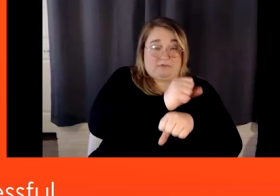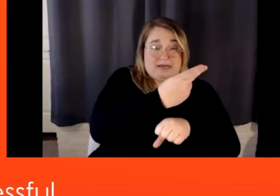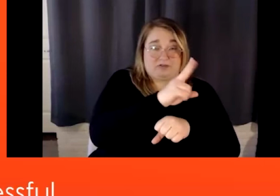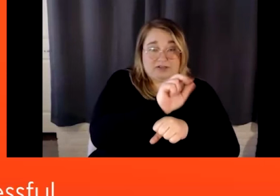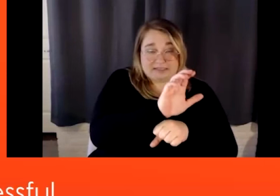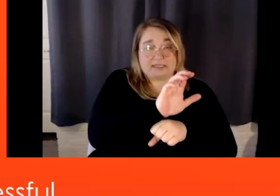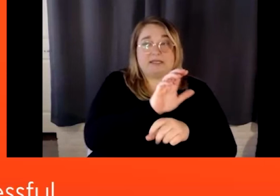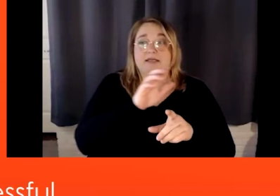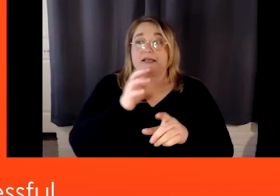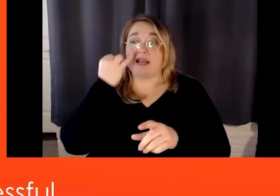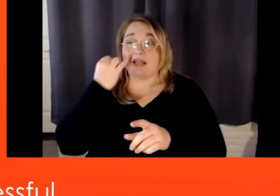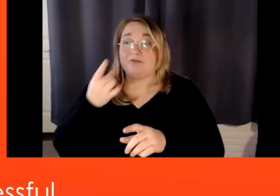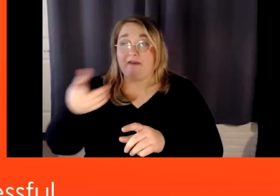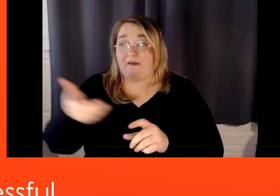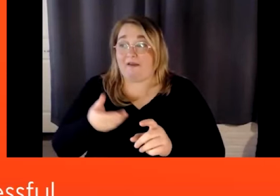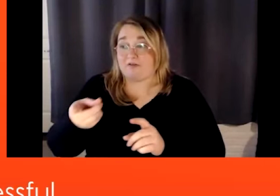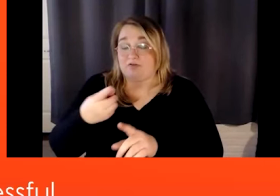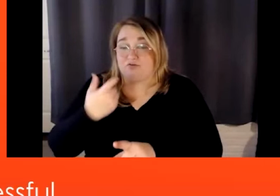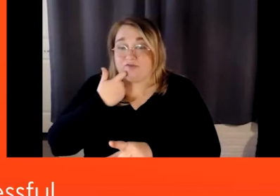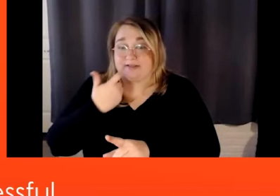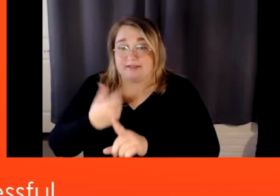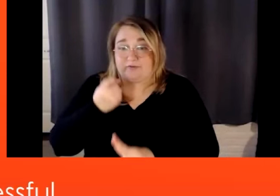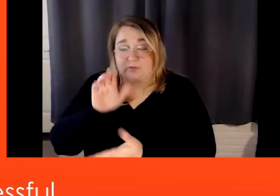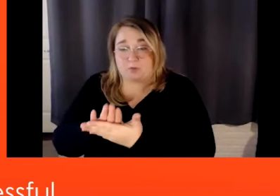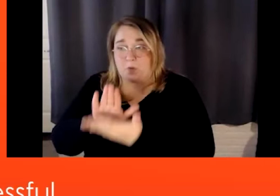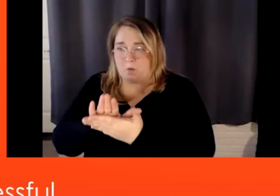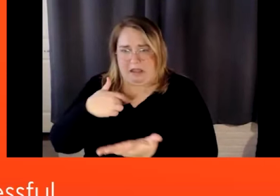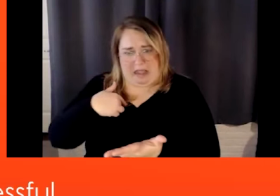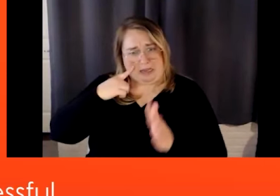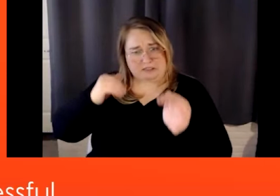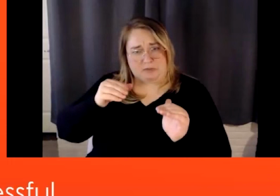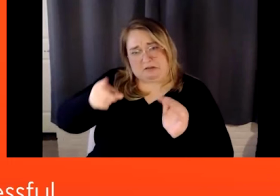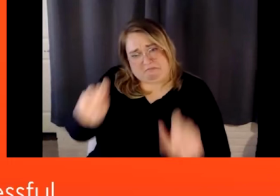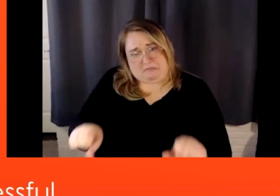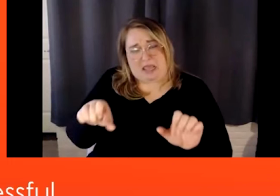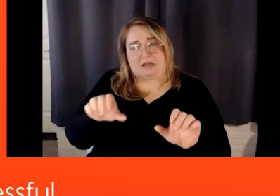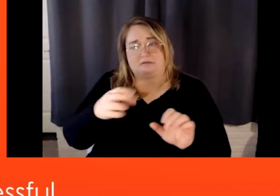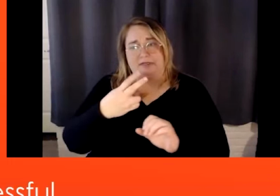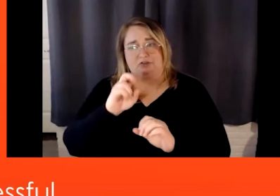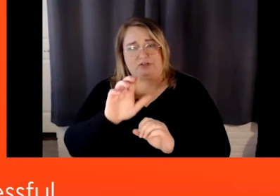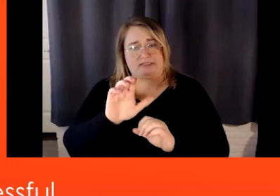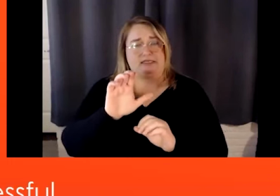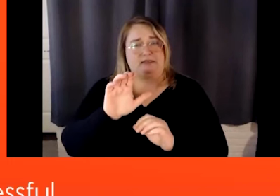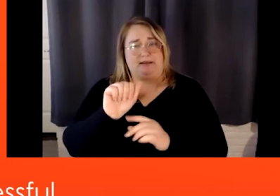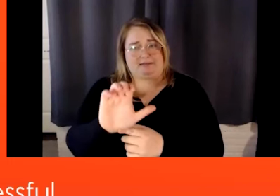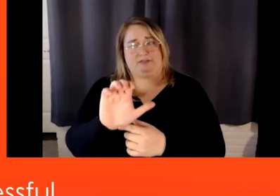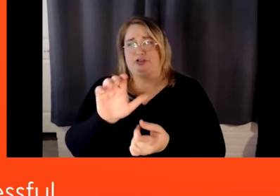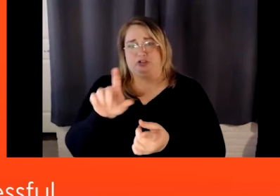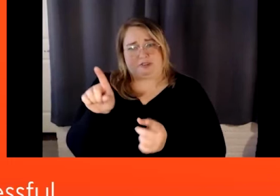On the other hand, I can only imagine that if I'm, say, a publisher,